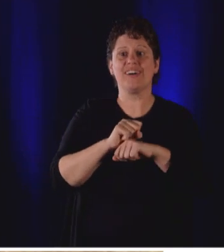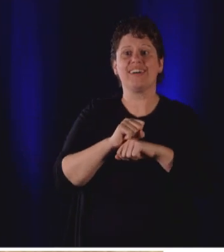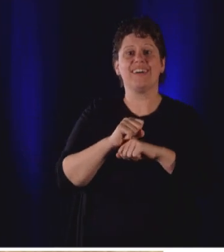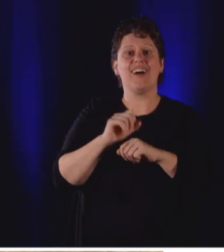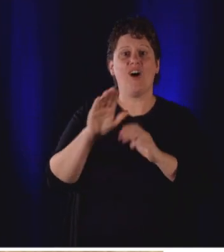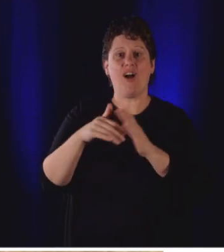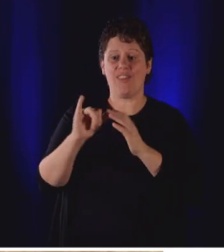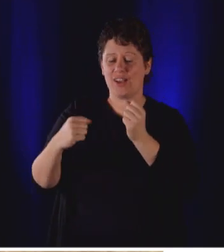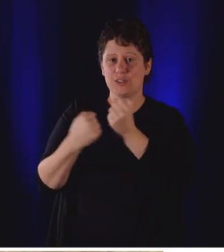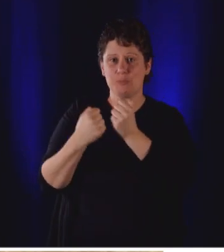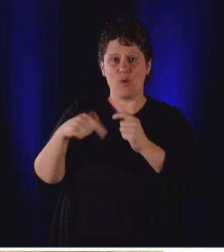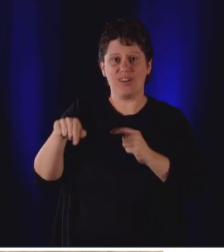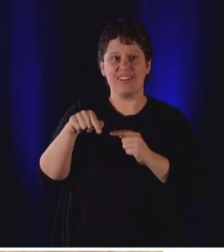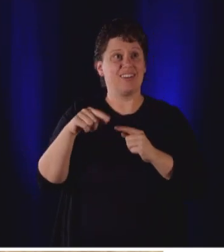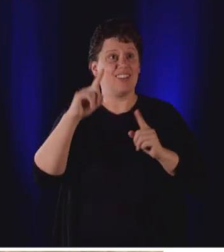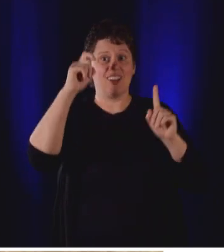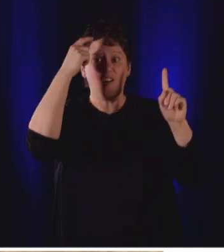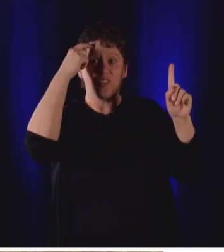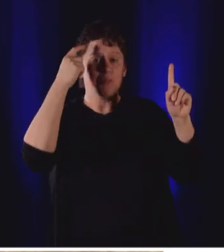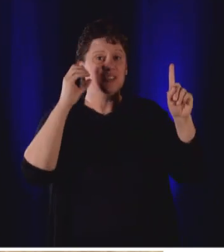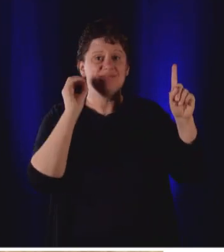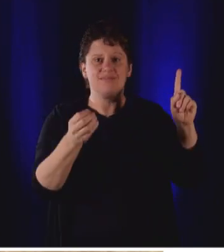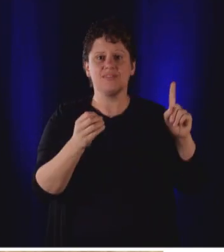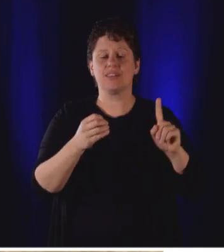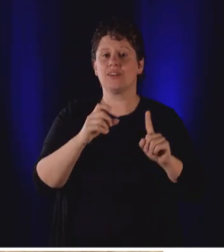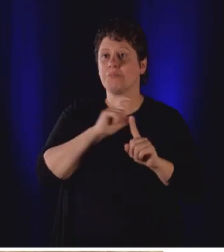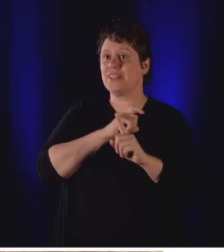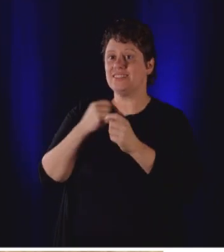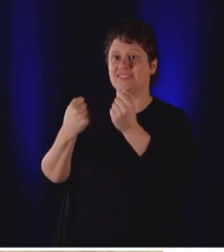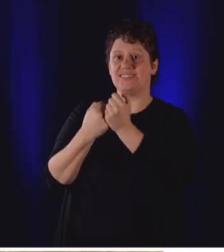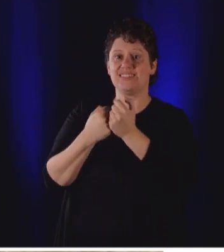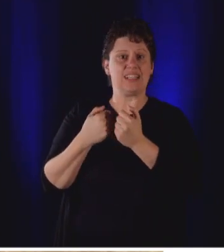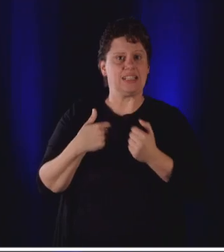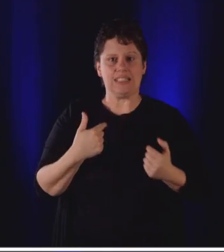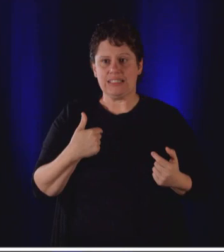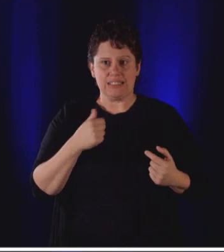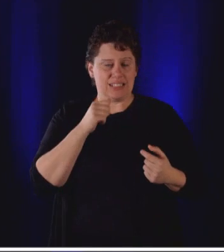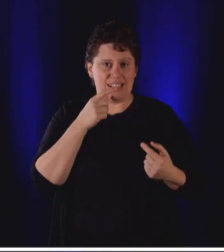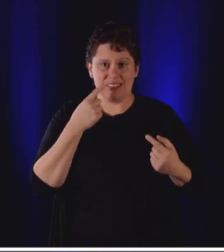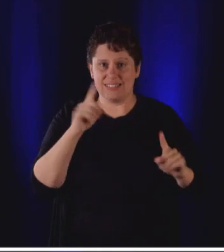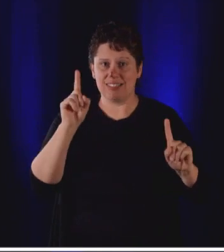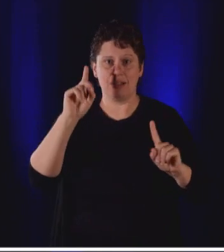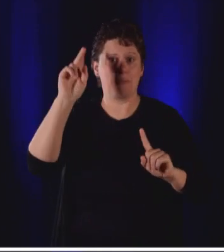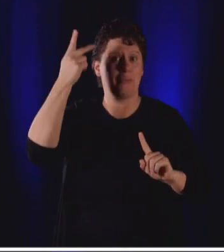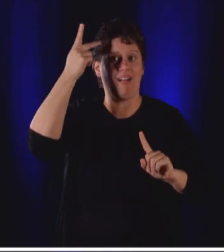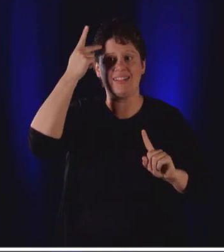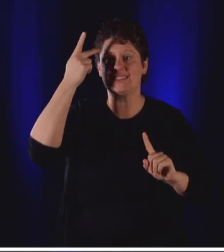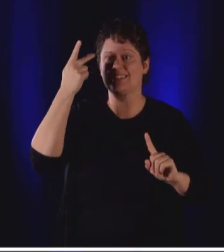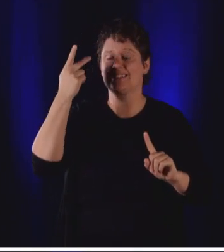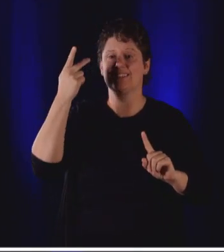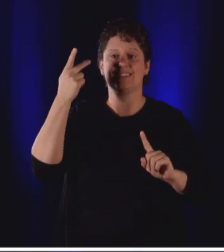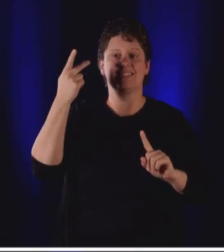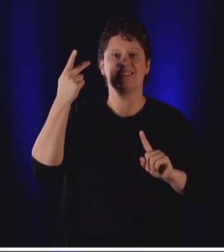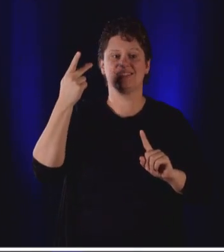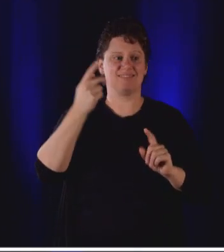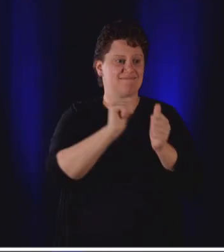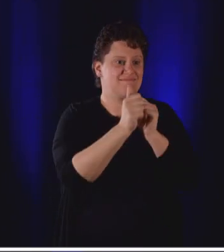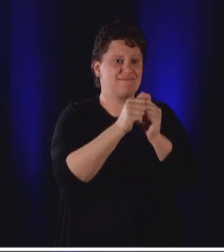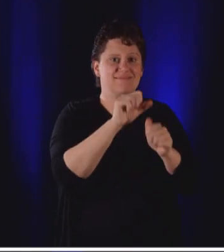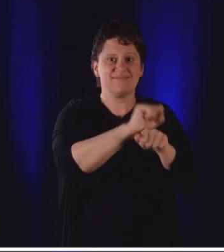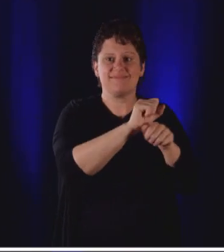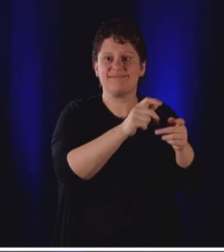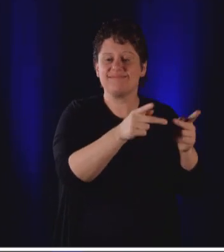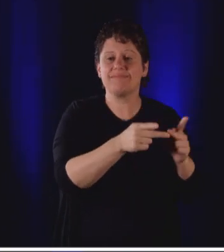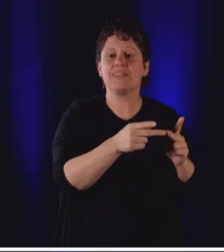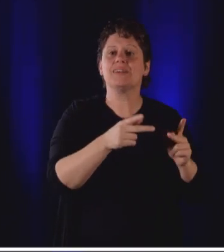to win a seat in office, I've been able to challenge the opportunity to speak alongside of Black Lives Matter activists across